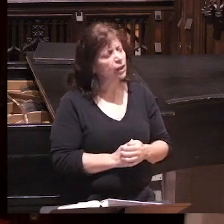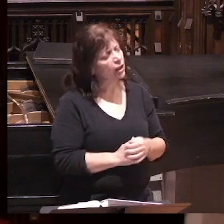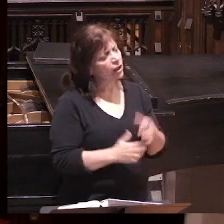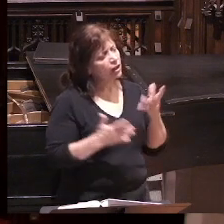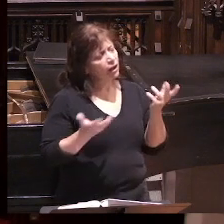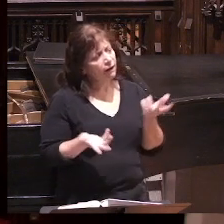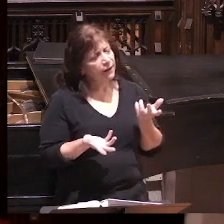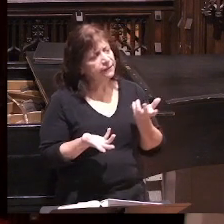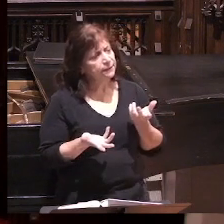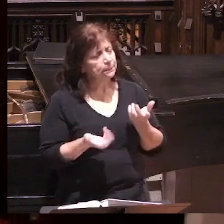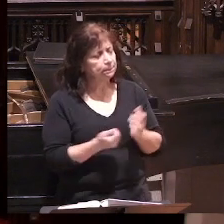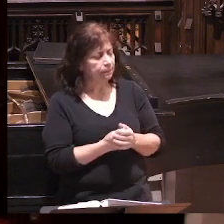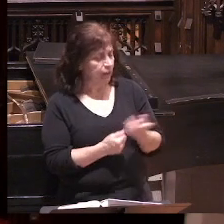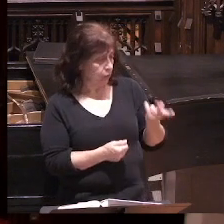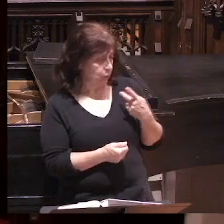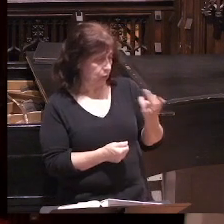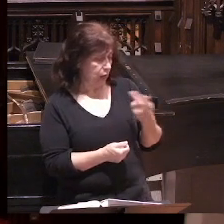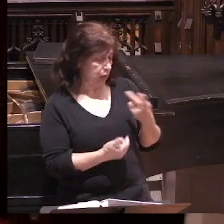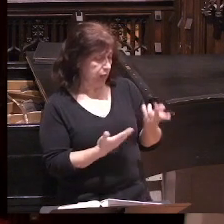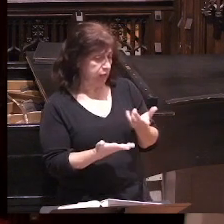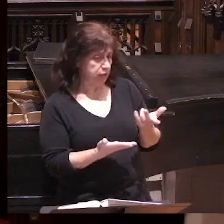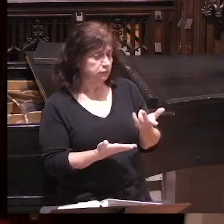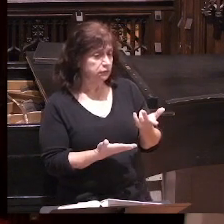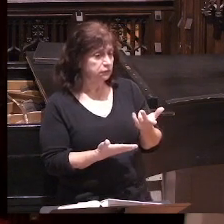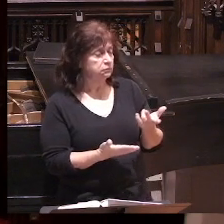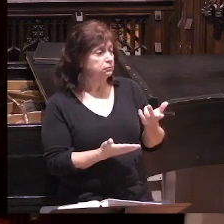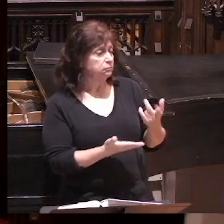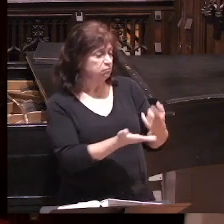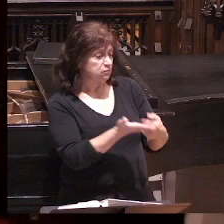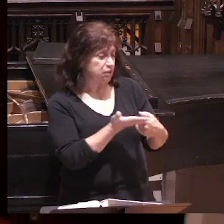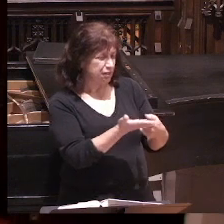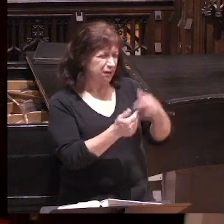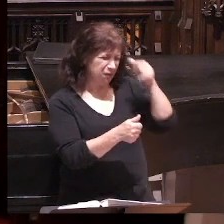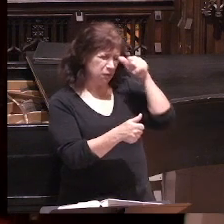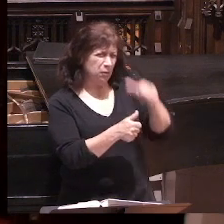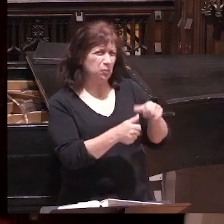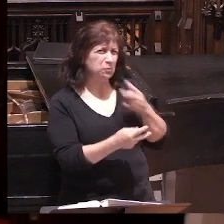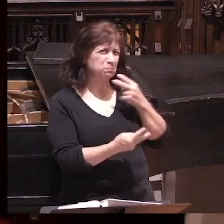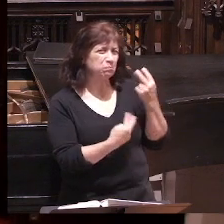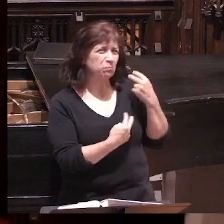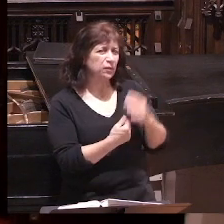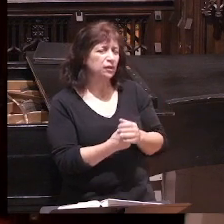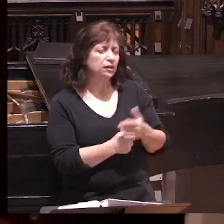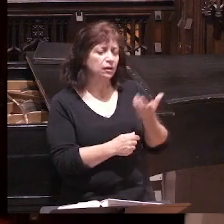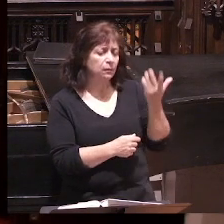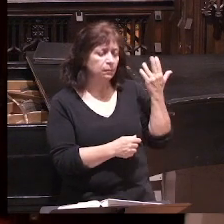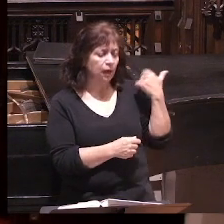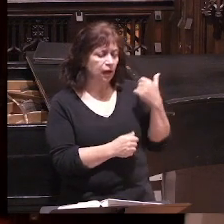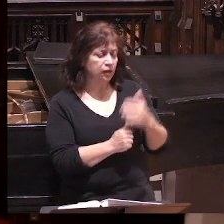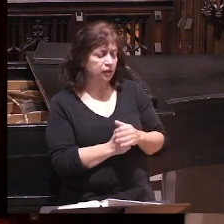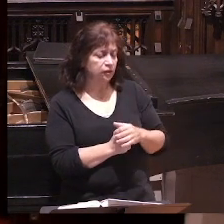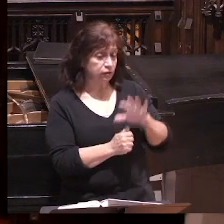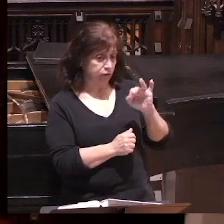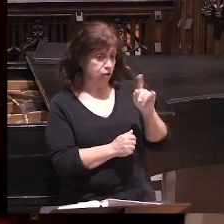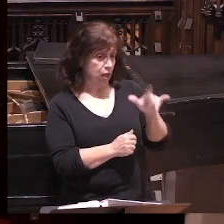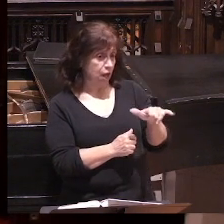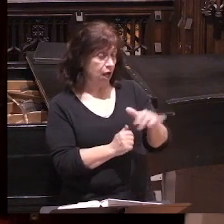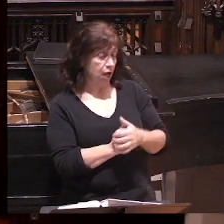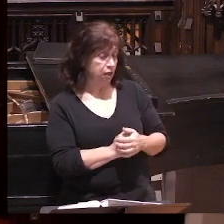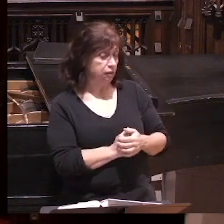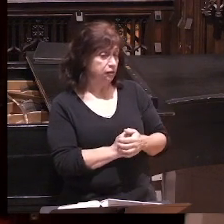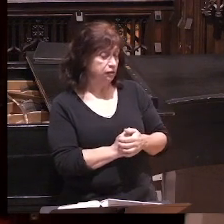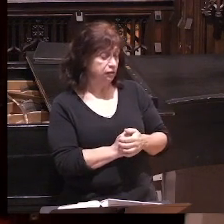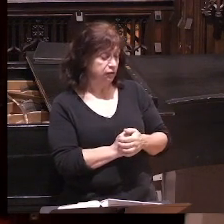And what you and I had a conversation, I remember, back in July. We had